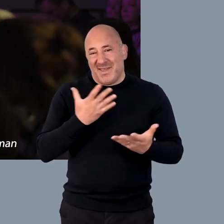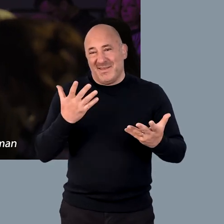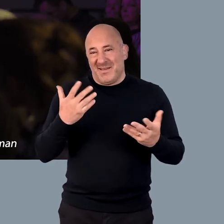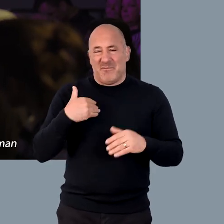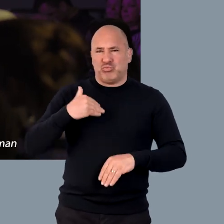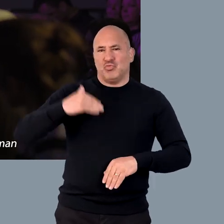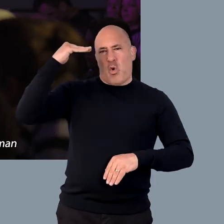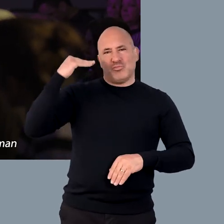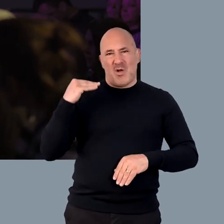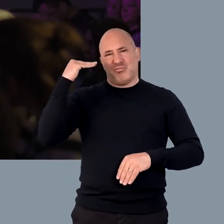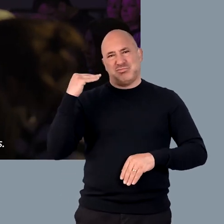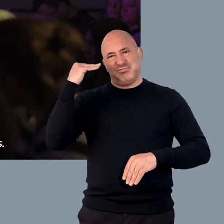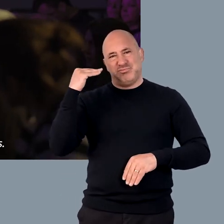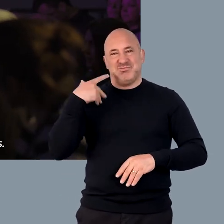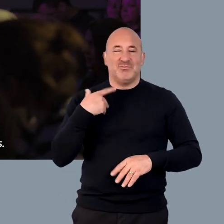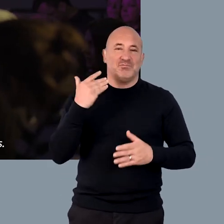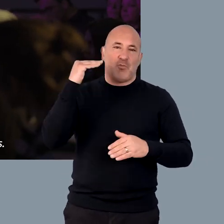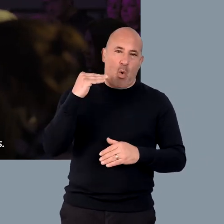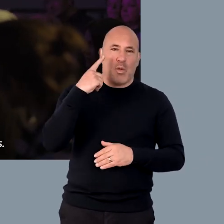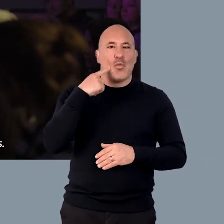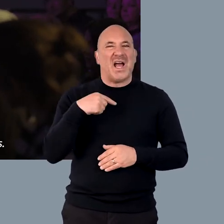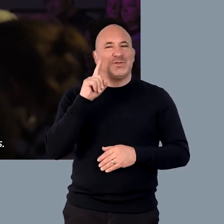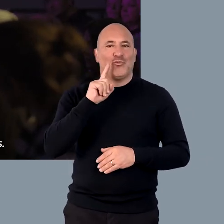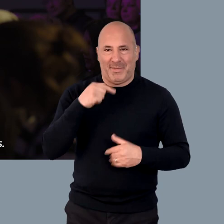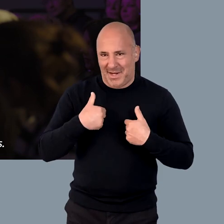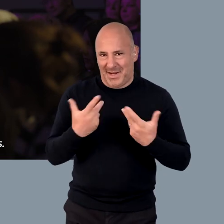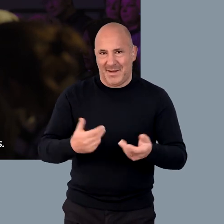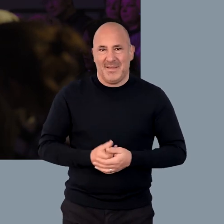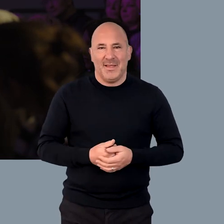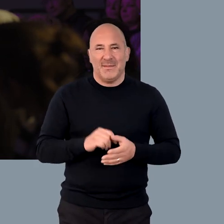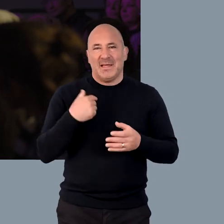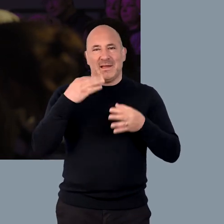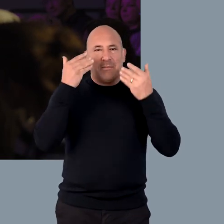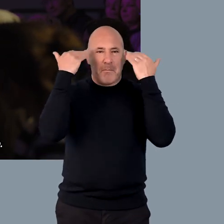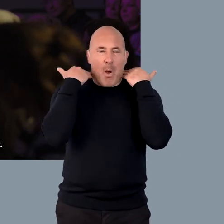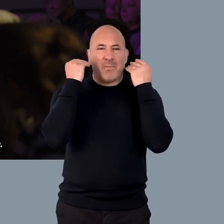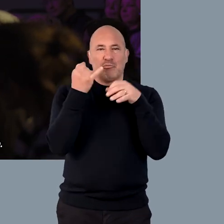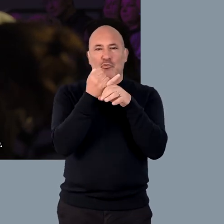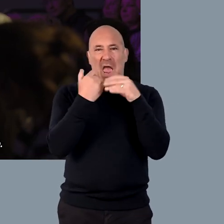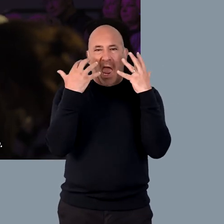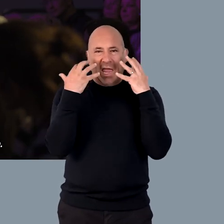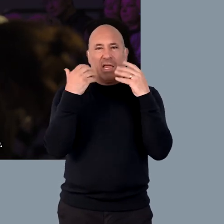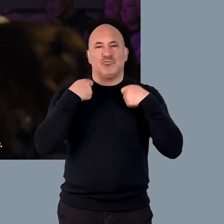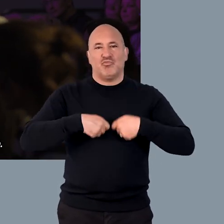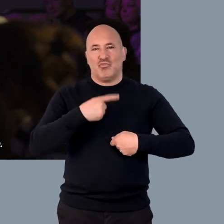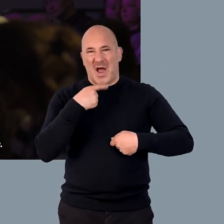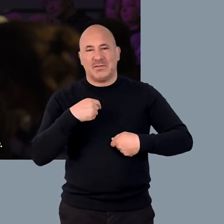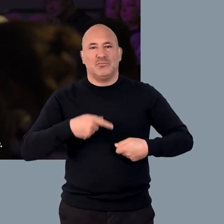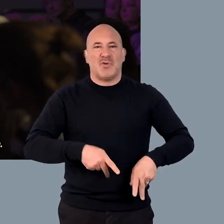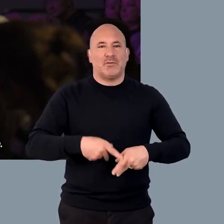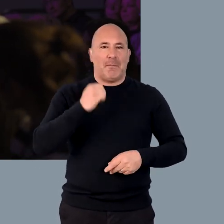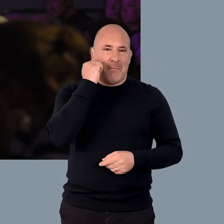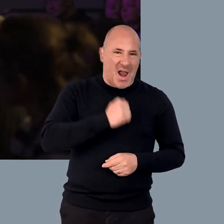perhaps small white woman with slightly graying bob red jumper black trousers um i just want to ask you all about